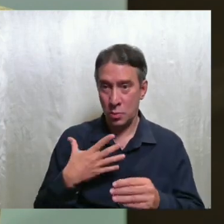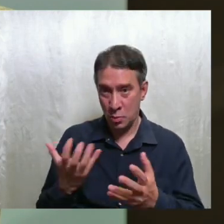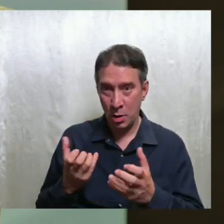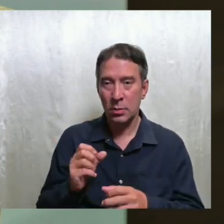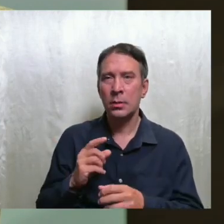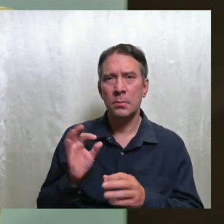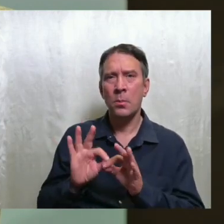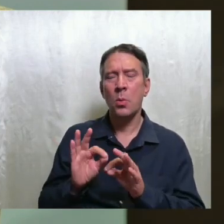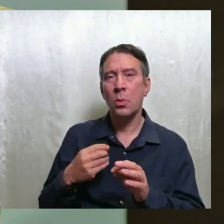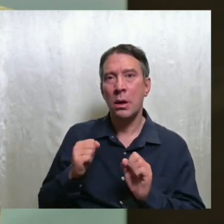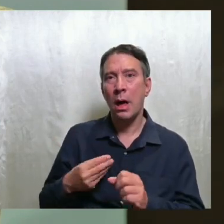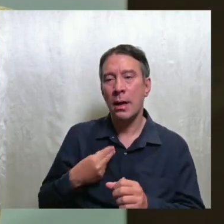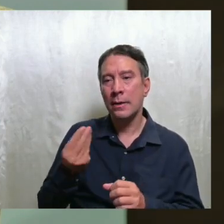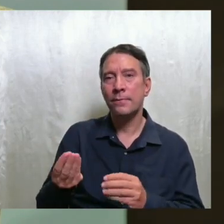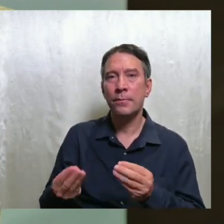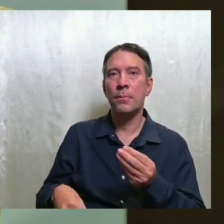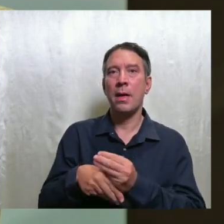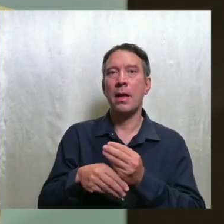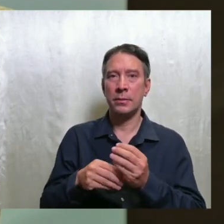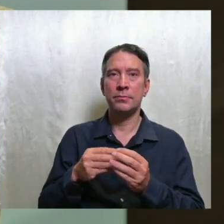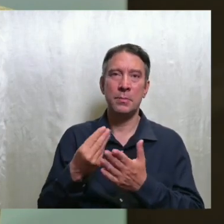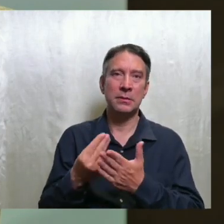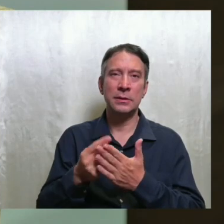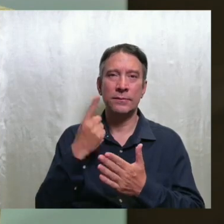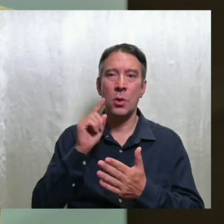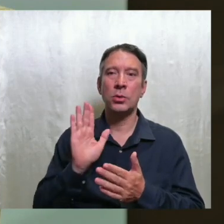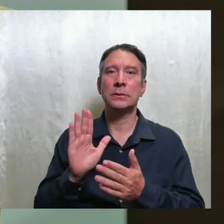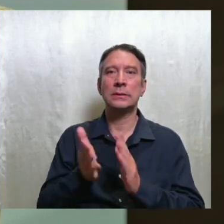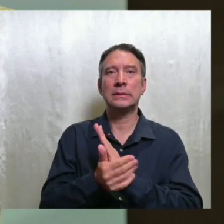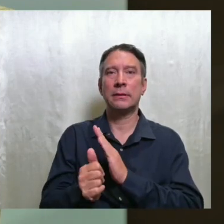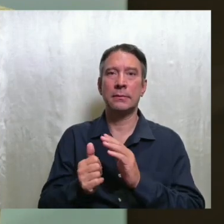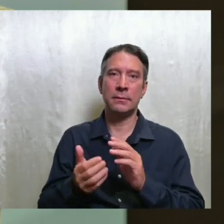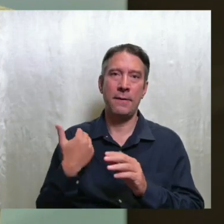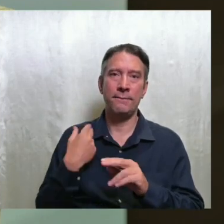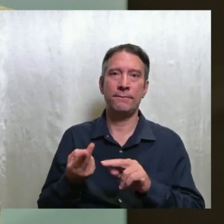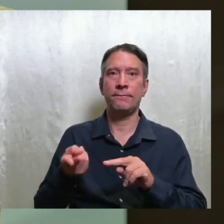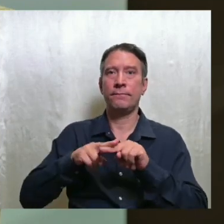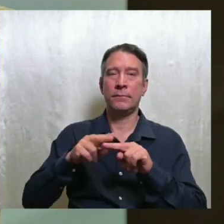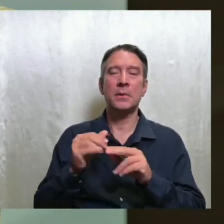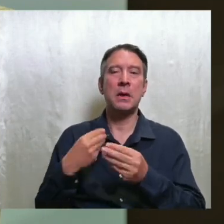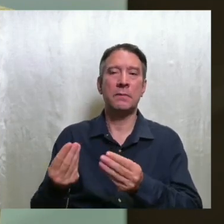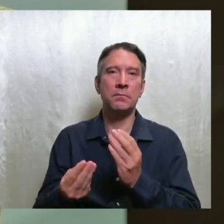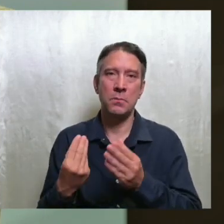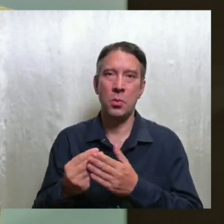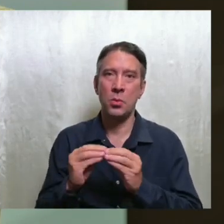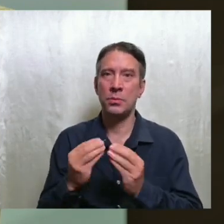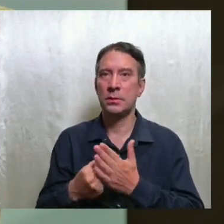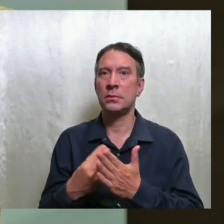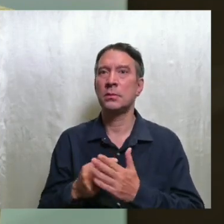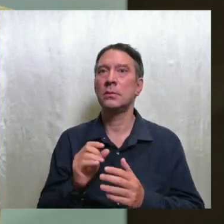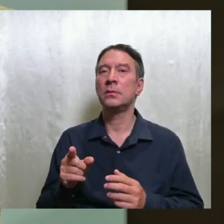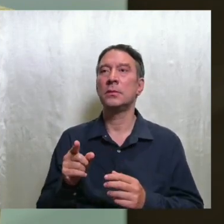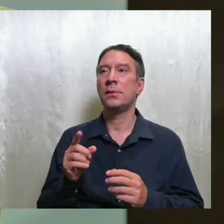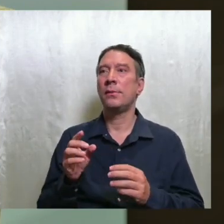for example, in that area, if you are working, for example, in formal education. But in settings where,